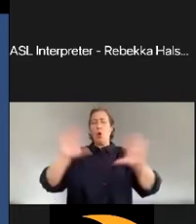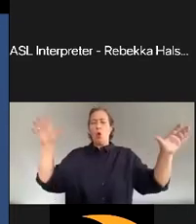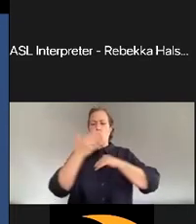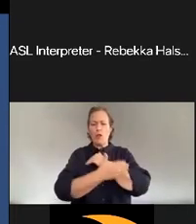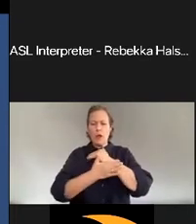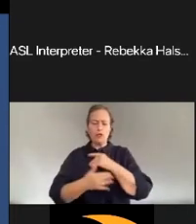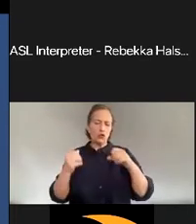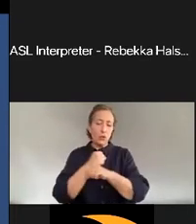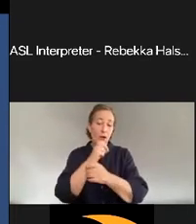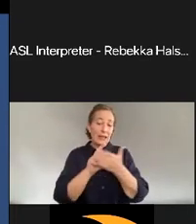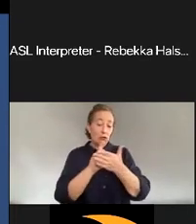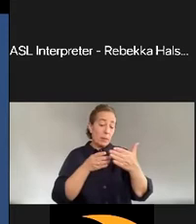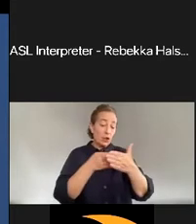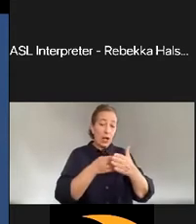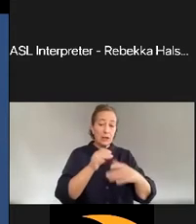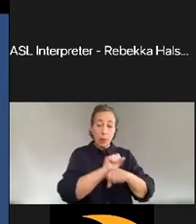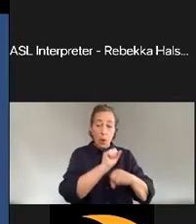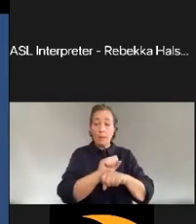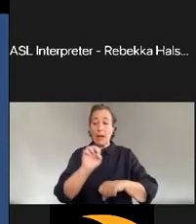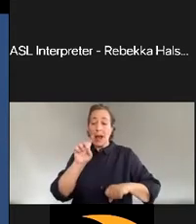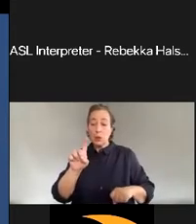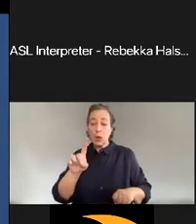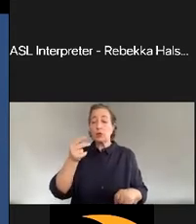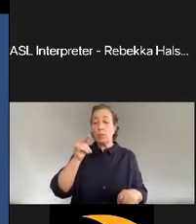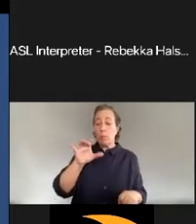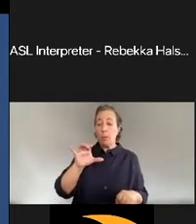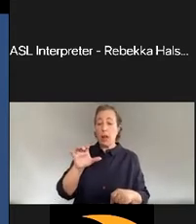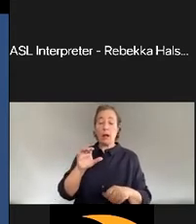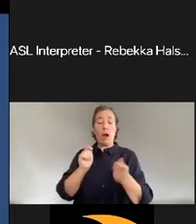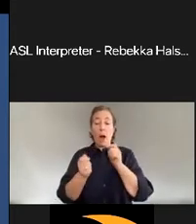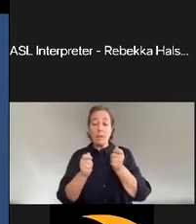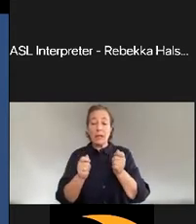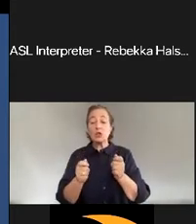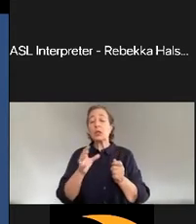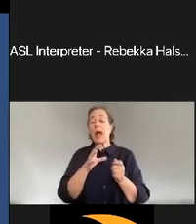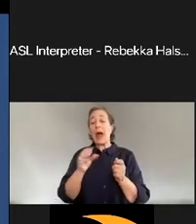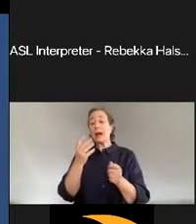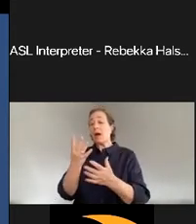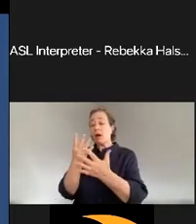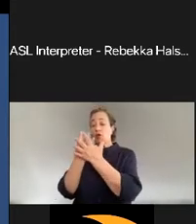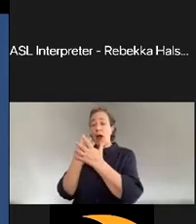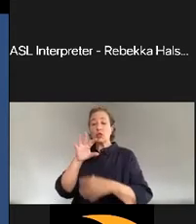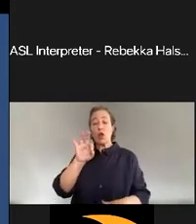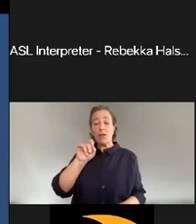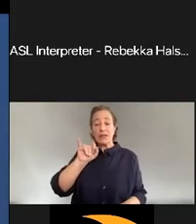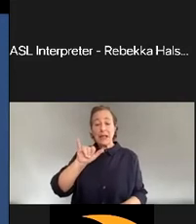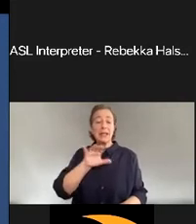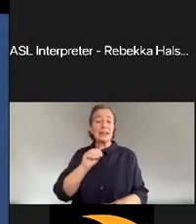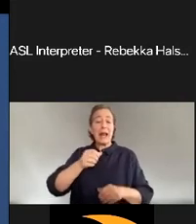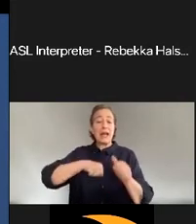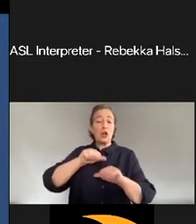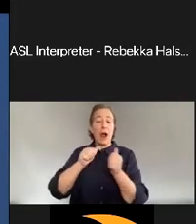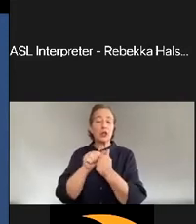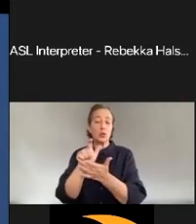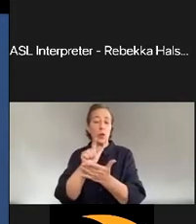employment, education, public accommodations, correctional facilities, and interactions with law enforcement.